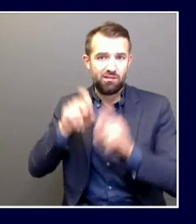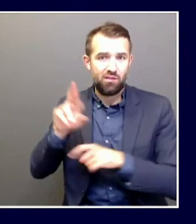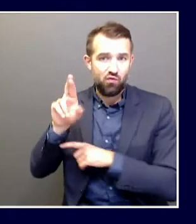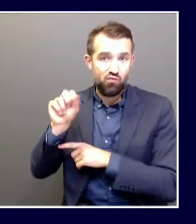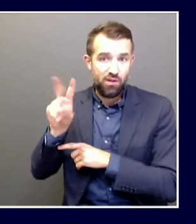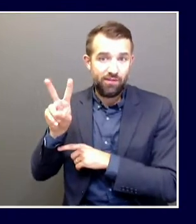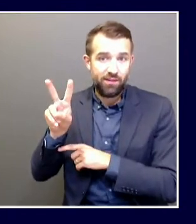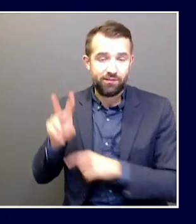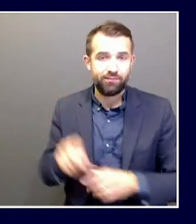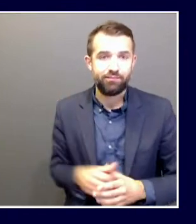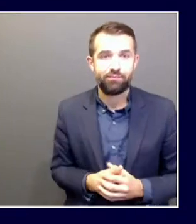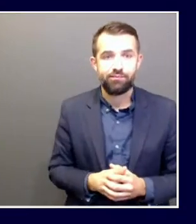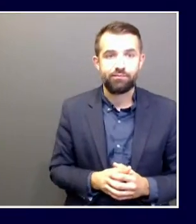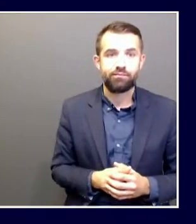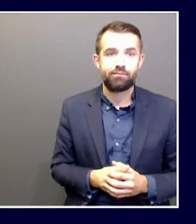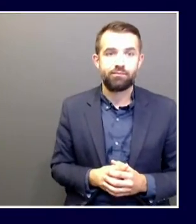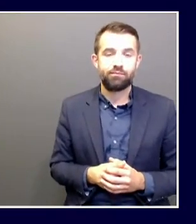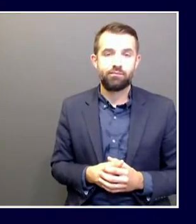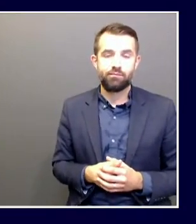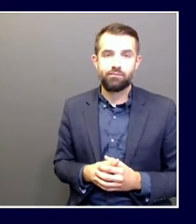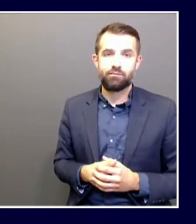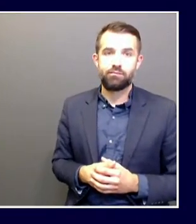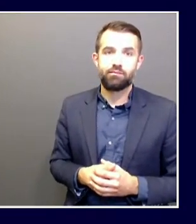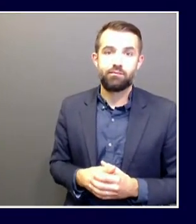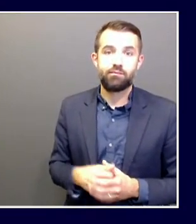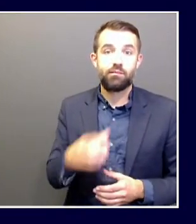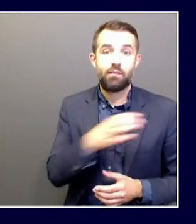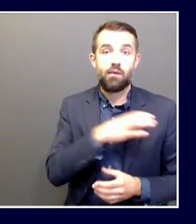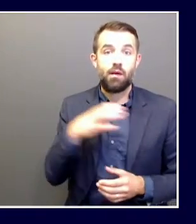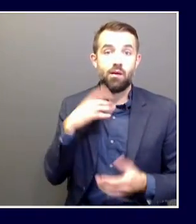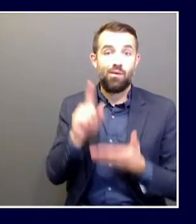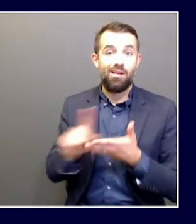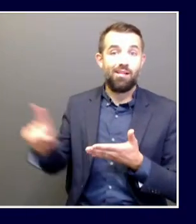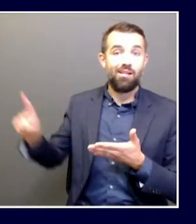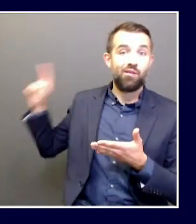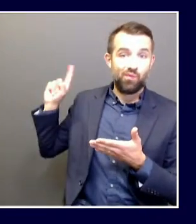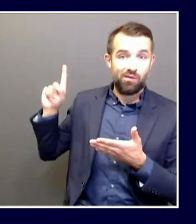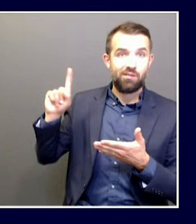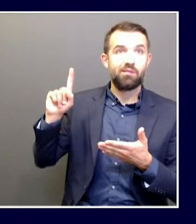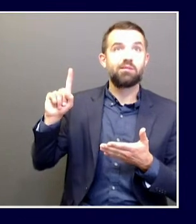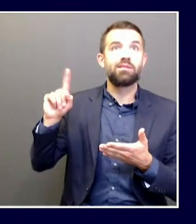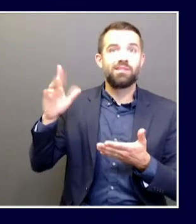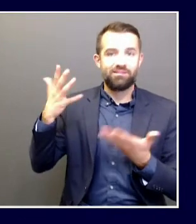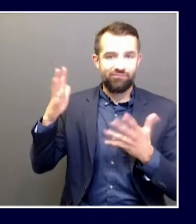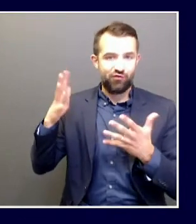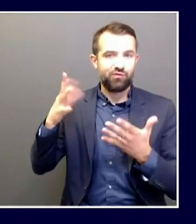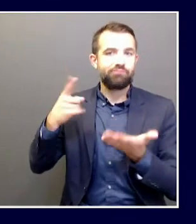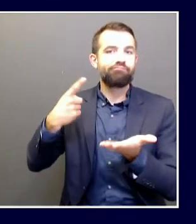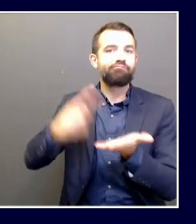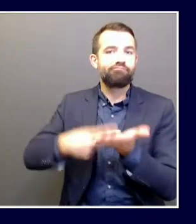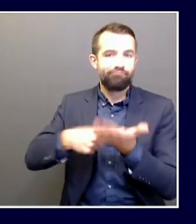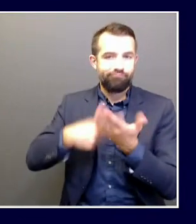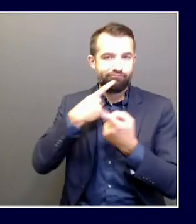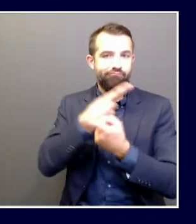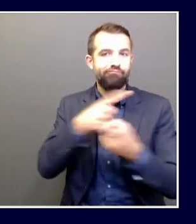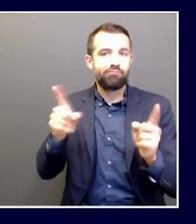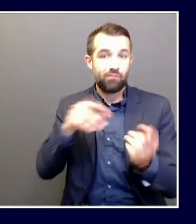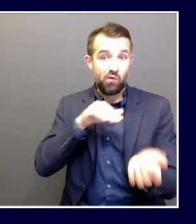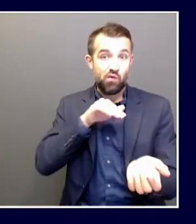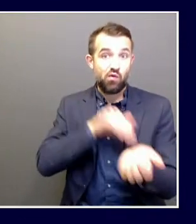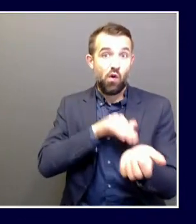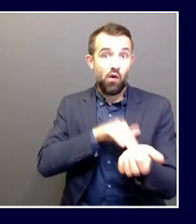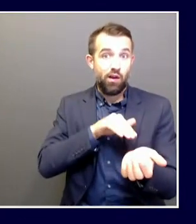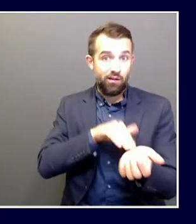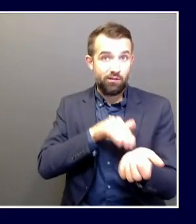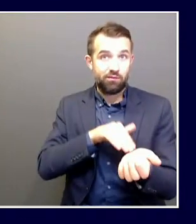that Maine child care facilities may now access pooled testing for children and staff through a federal program